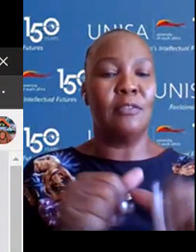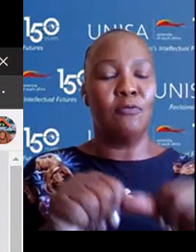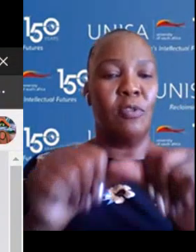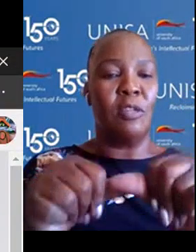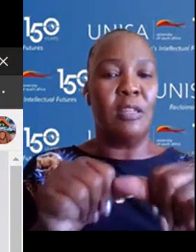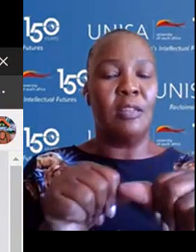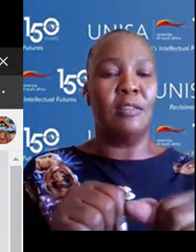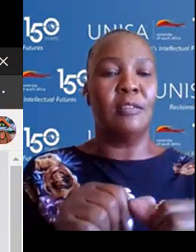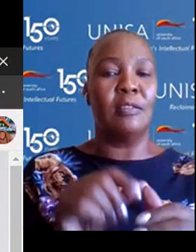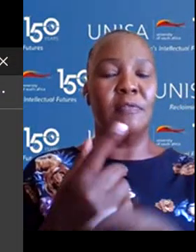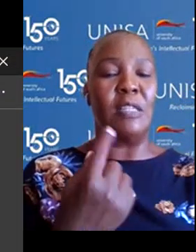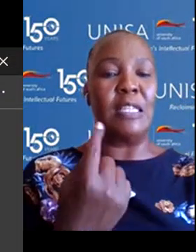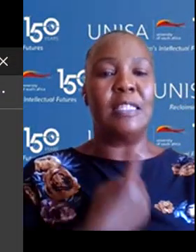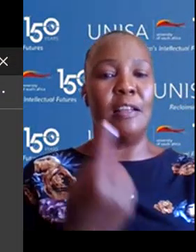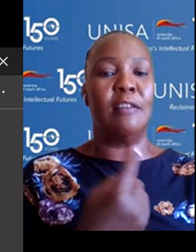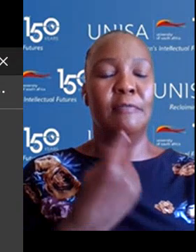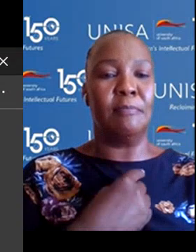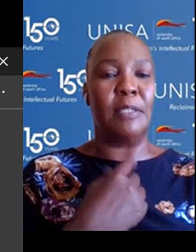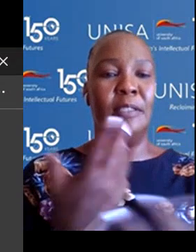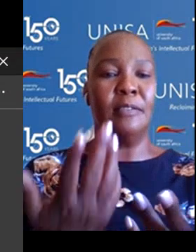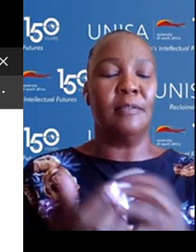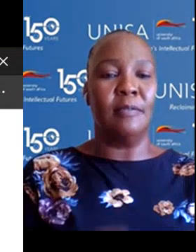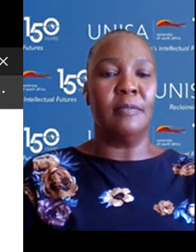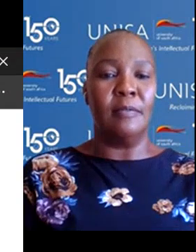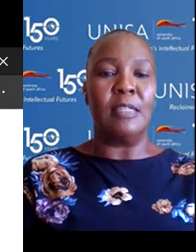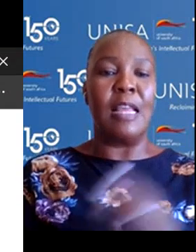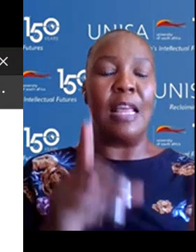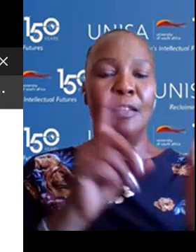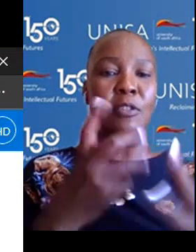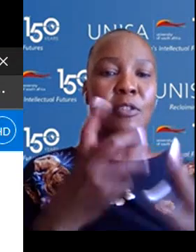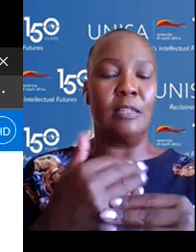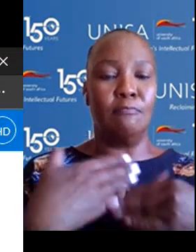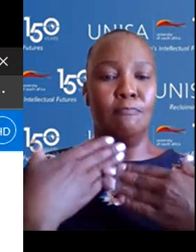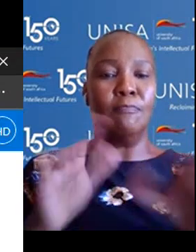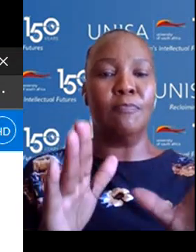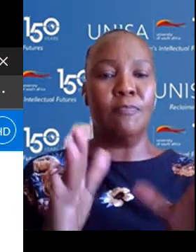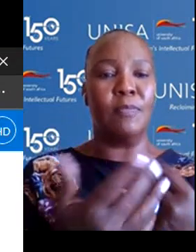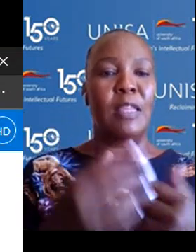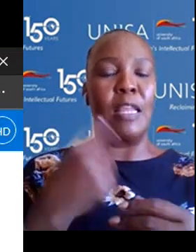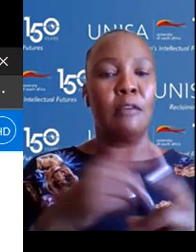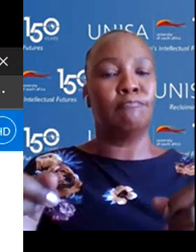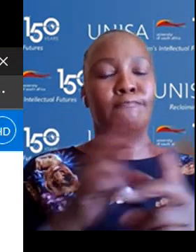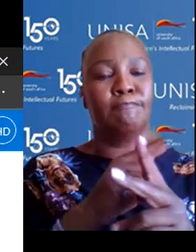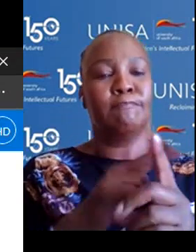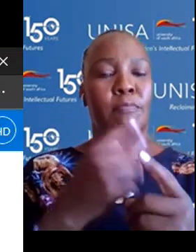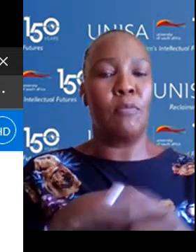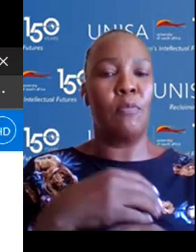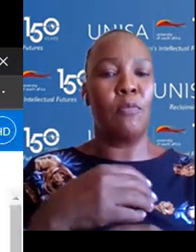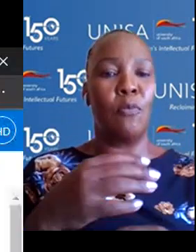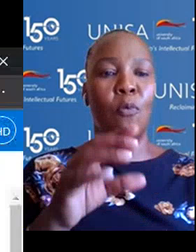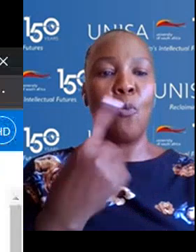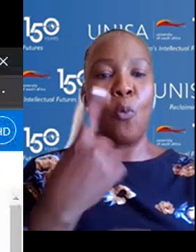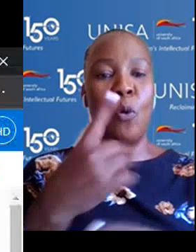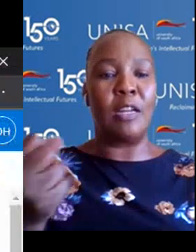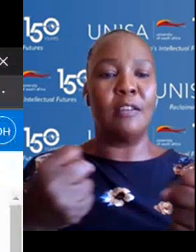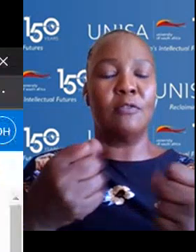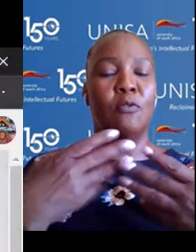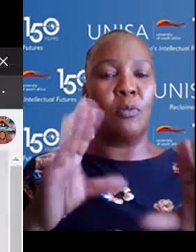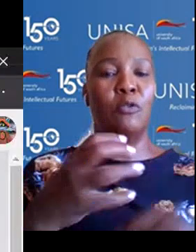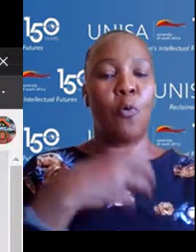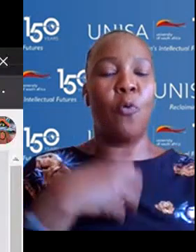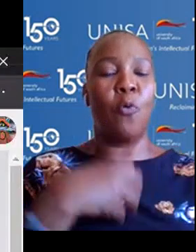generally for self-paced. Click on it, it's going to open. Now notice OneDrive is opened on its own tab.